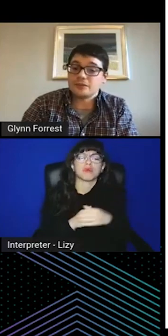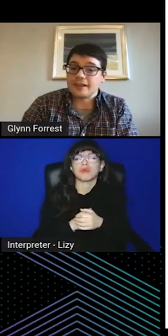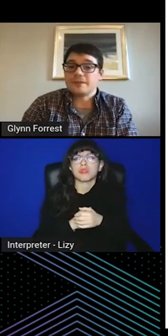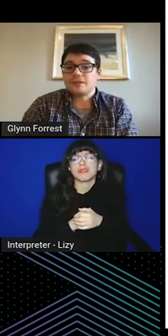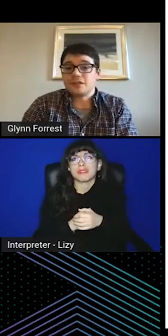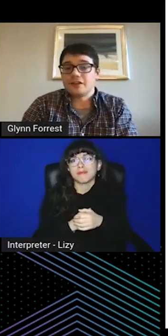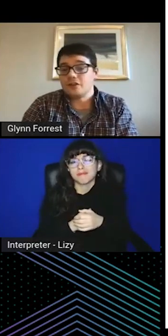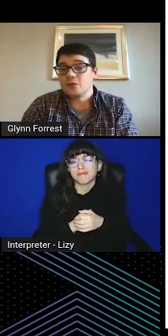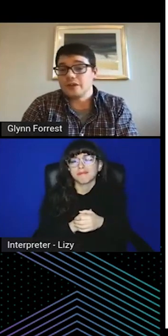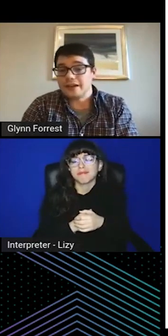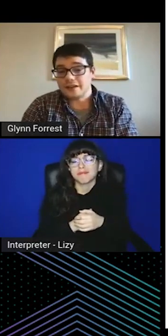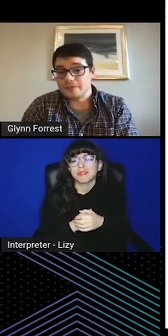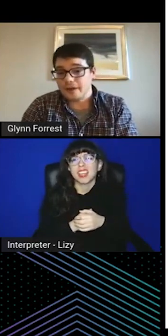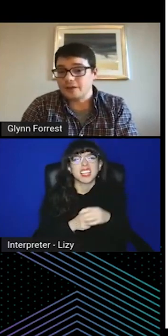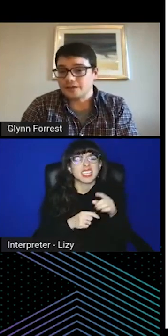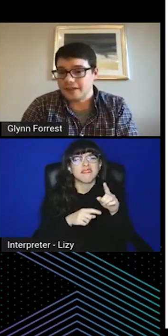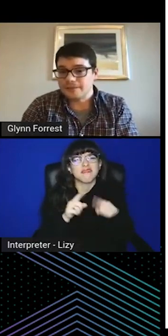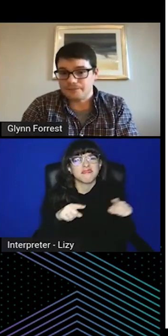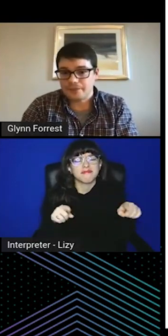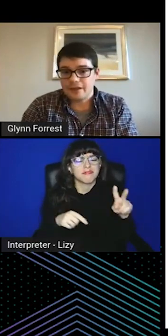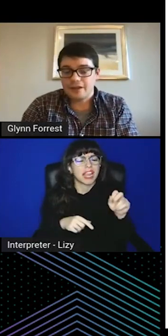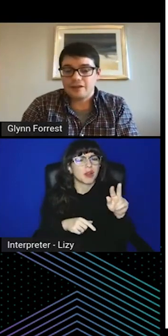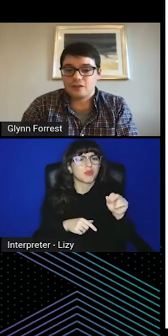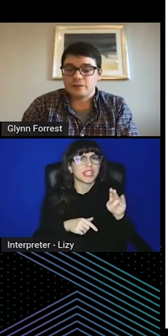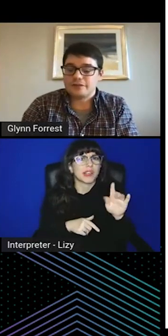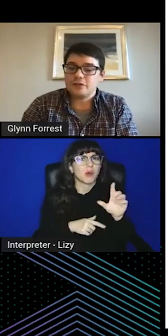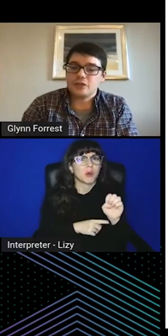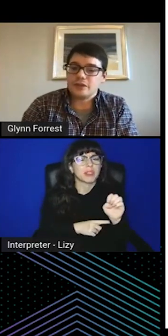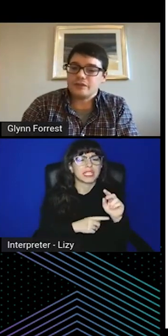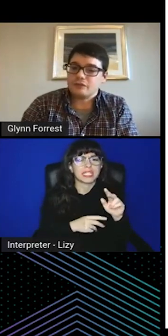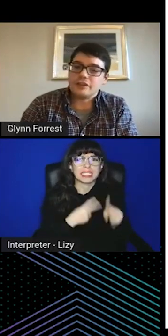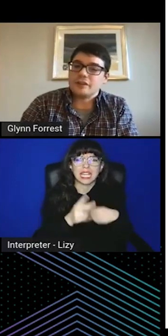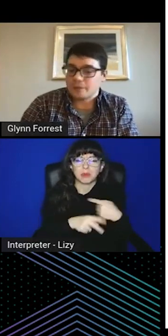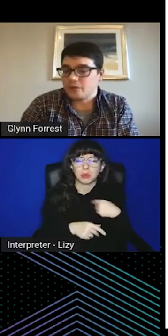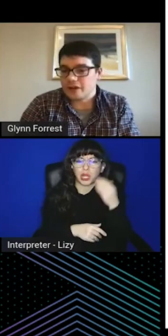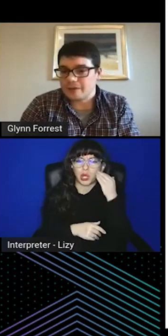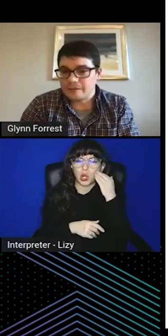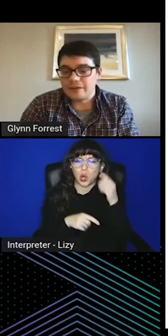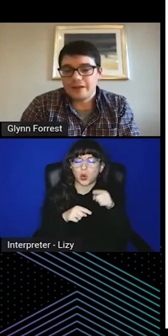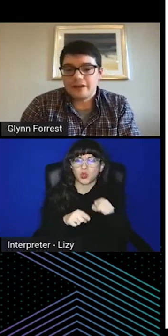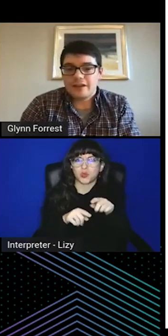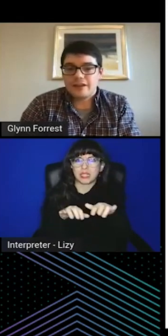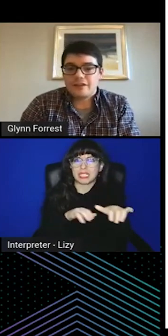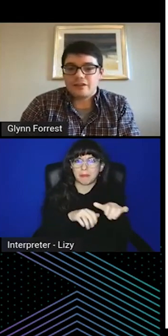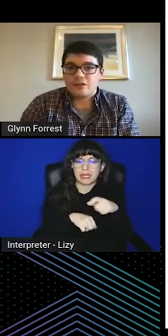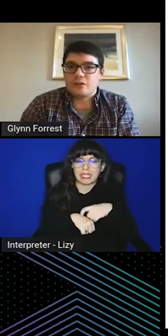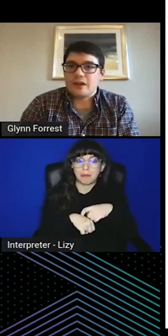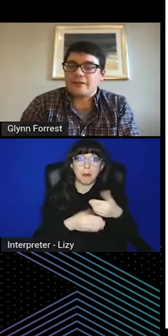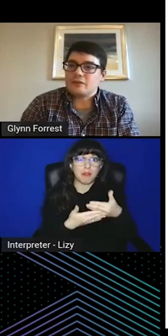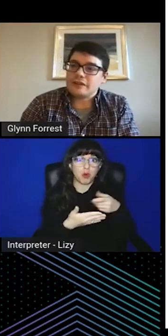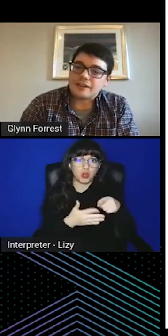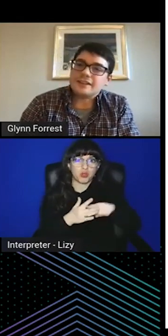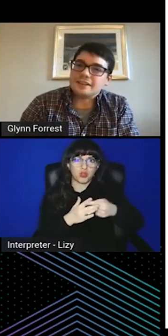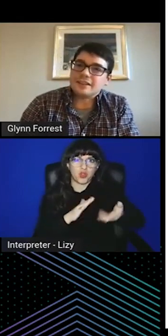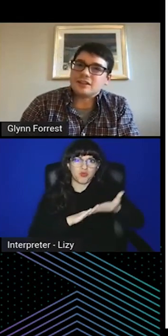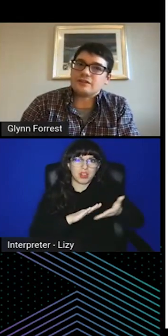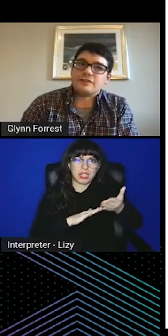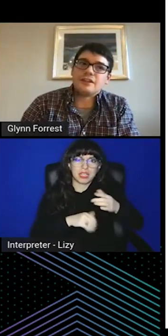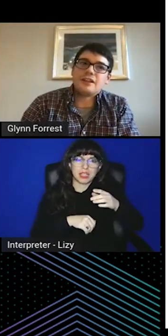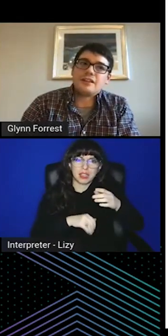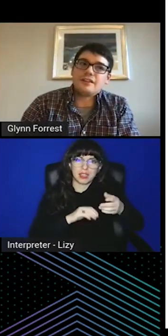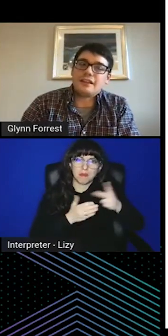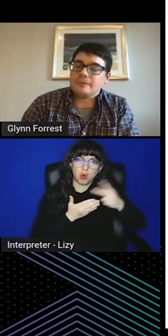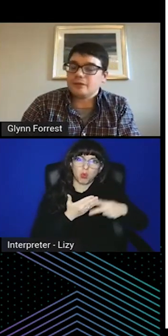variable types are known at compile time. So before you even run the program, you have a rough idea